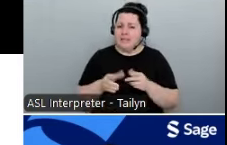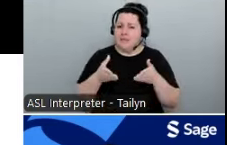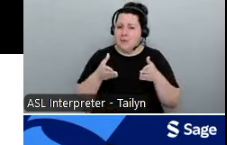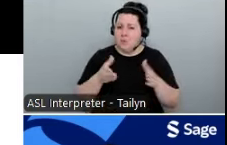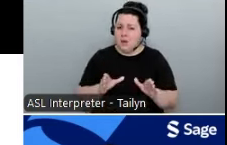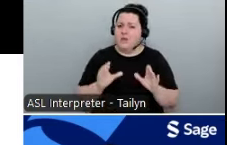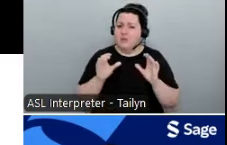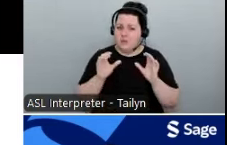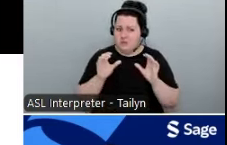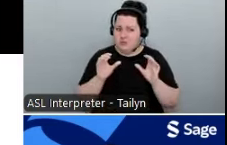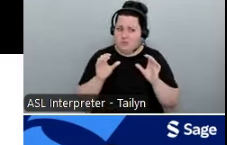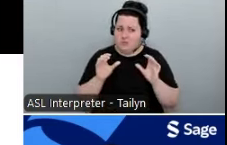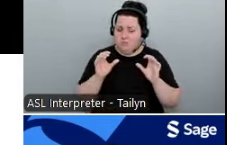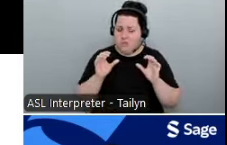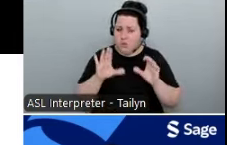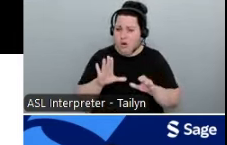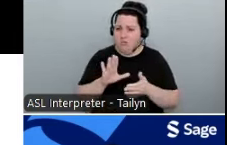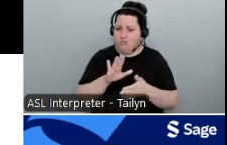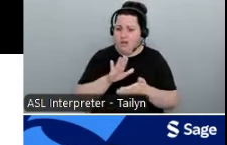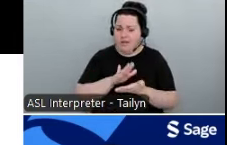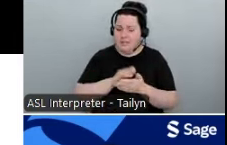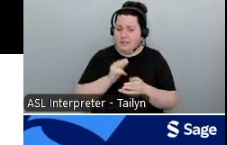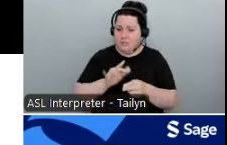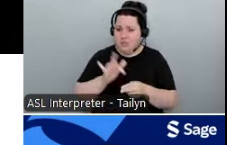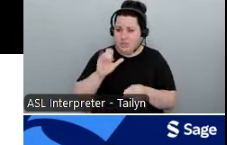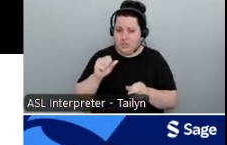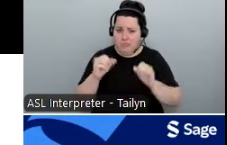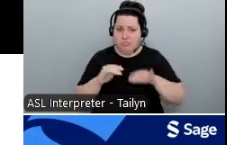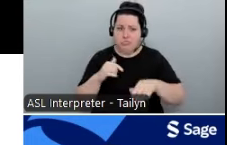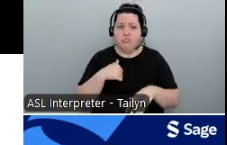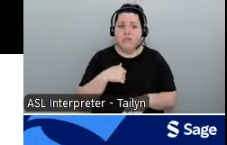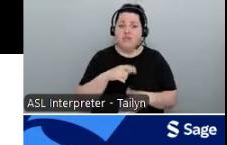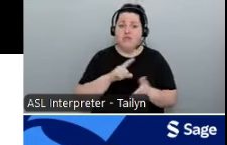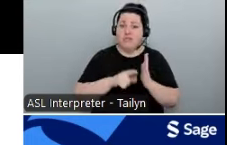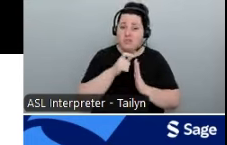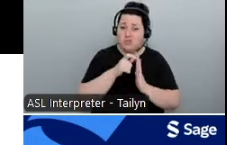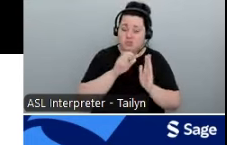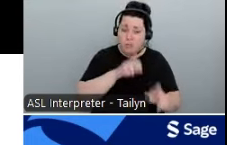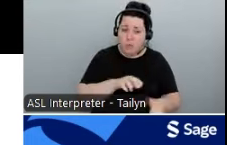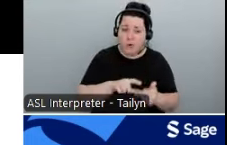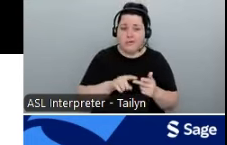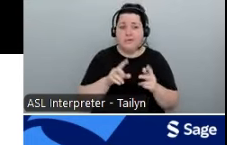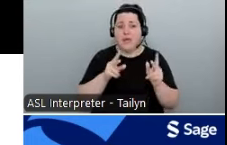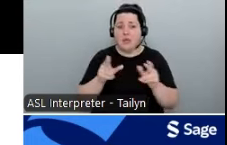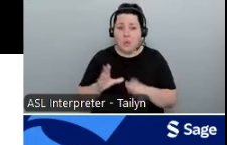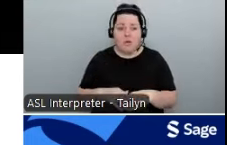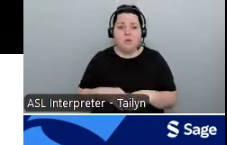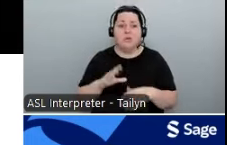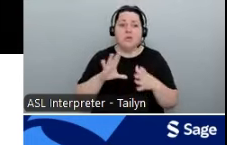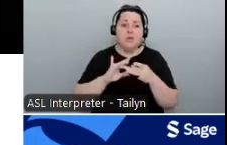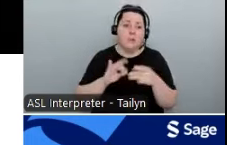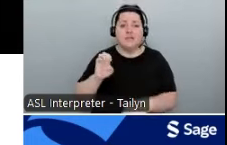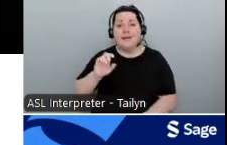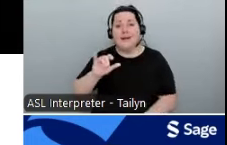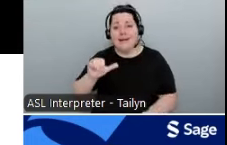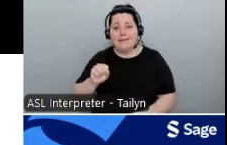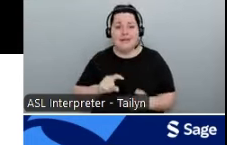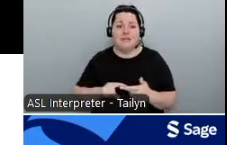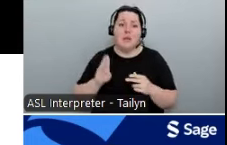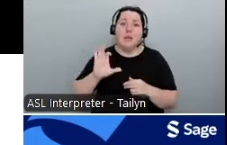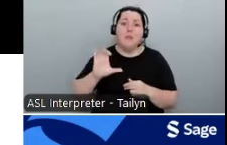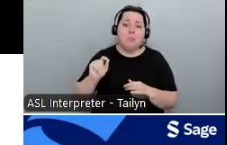academic reputation. These include research reports, editorials, commentaries, essays, blog posts, book